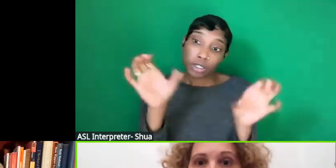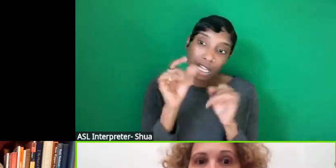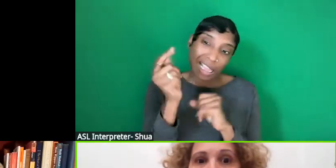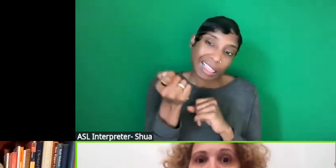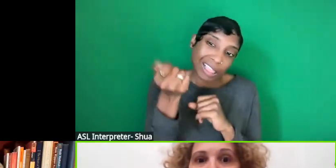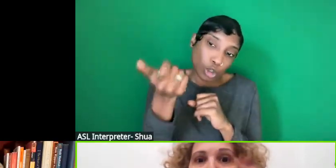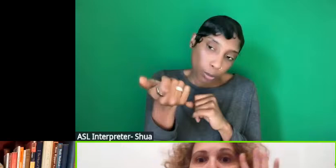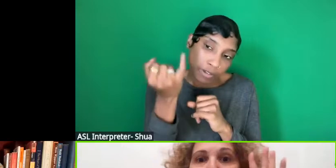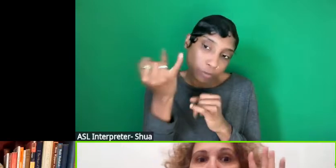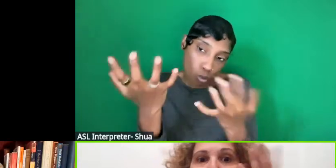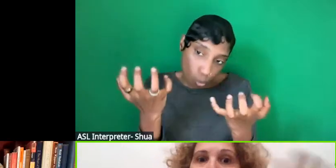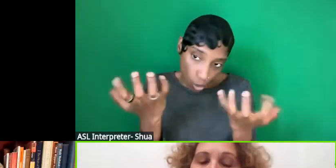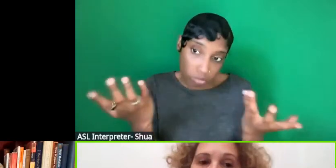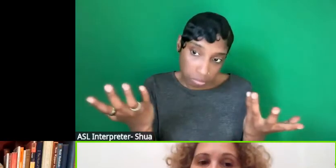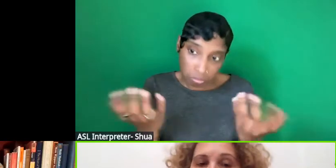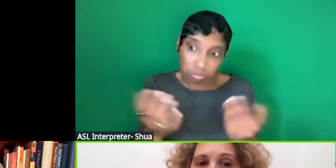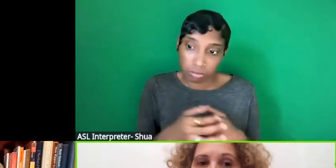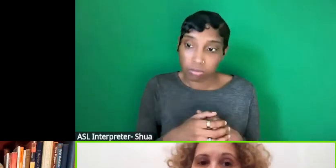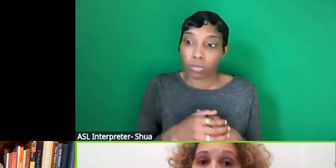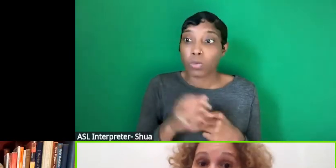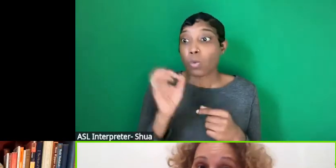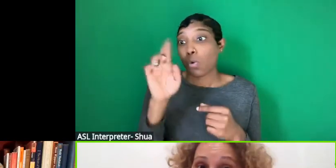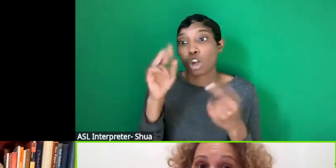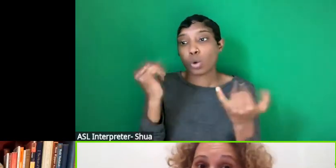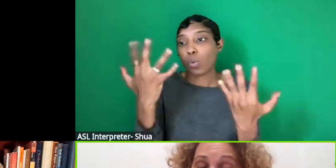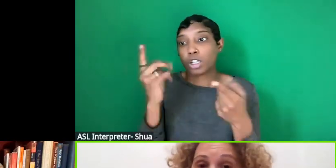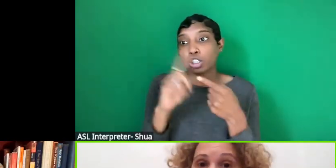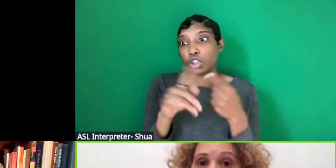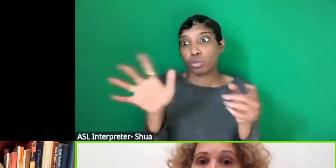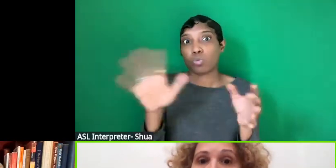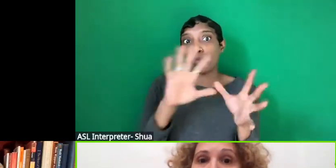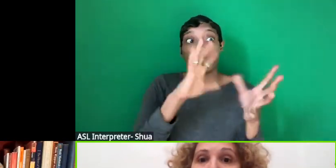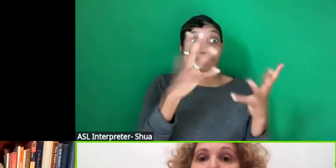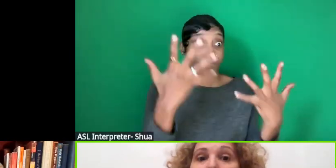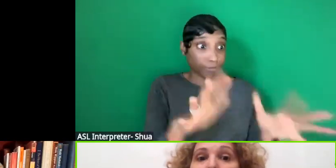bit, or you can wait till you're all done.